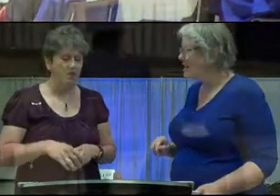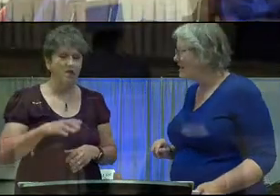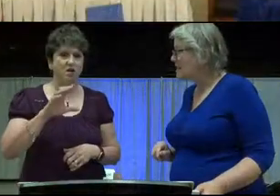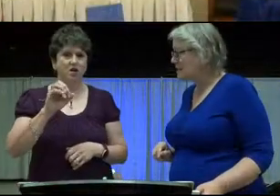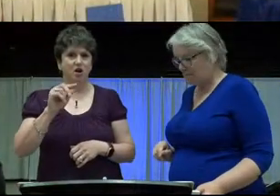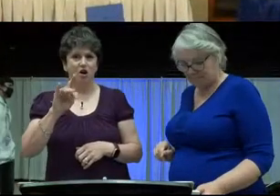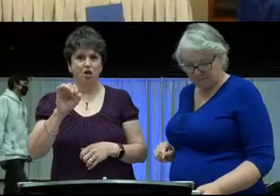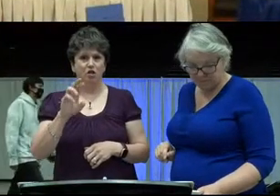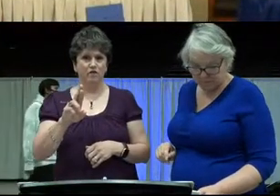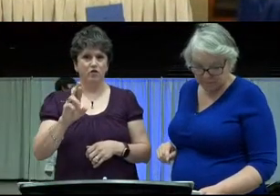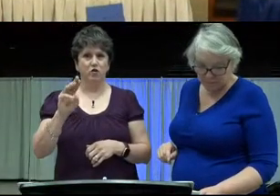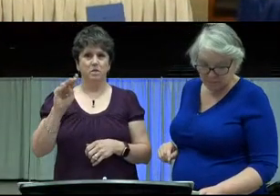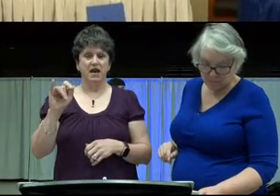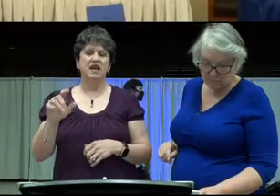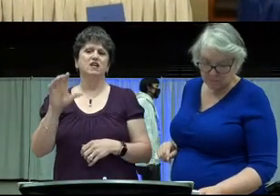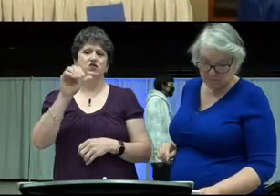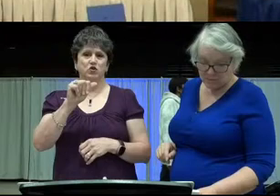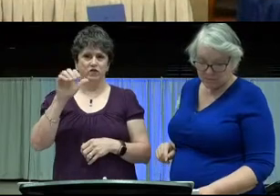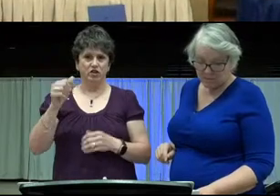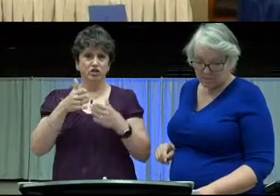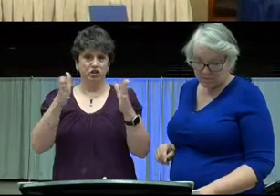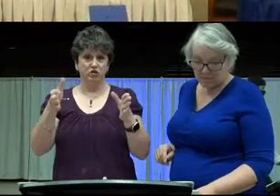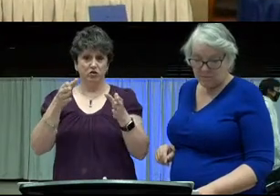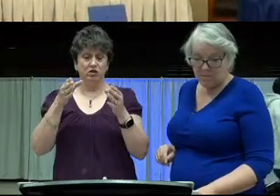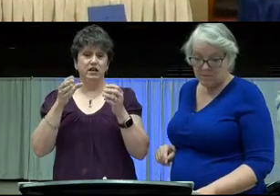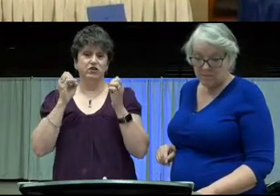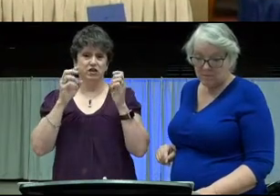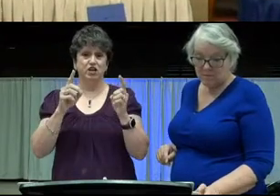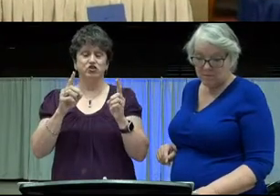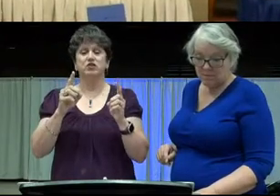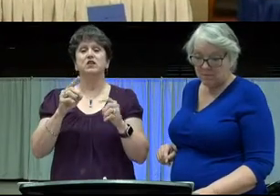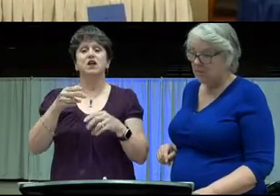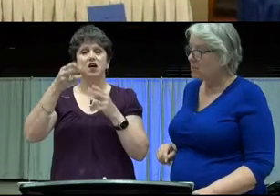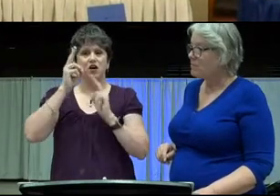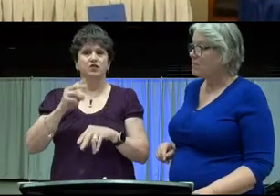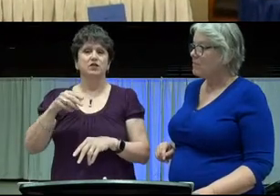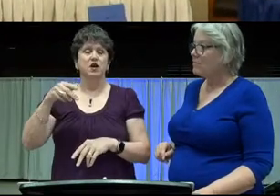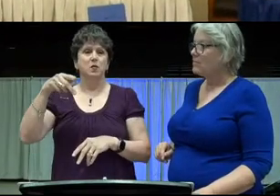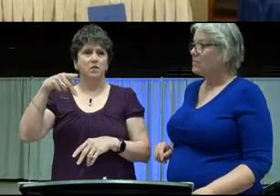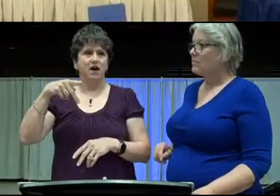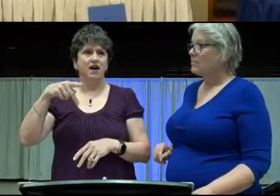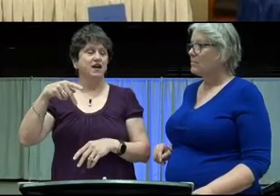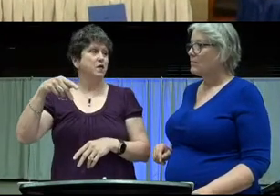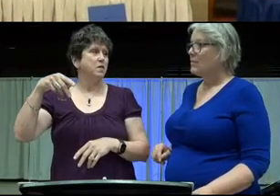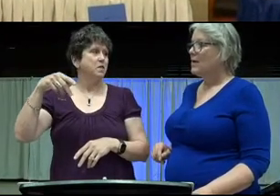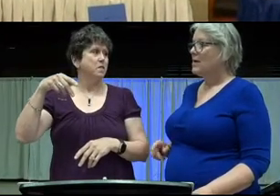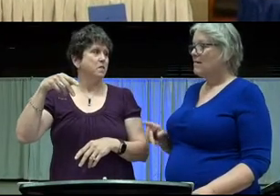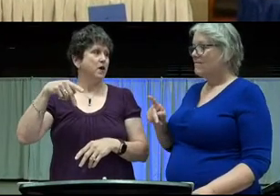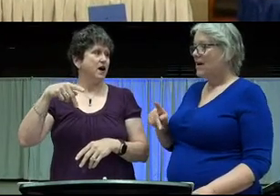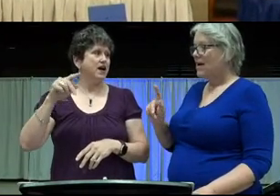Oliver Main, Associate of Arts, General Education, Honors, Phi Theta Kappa.